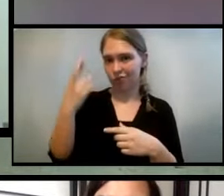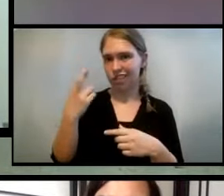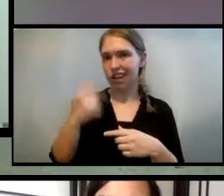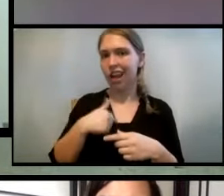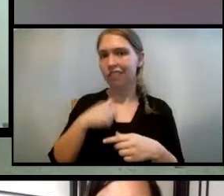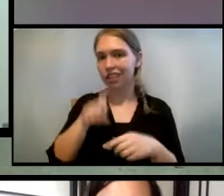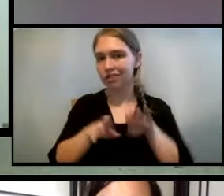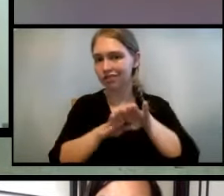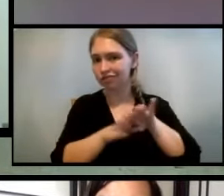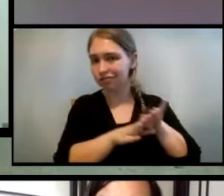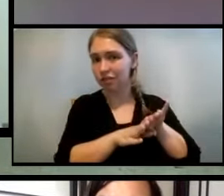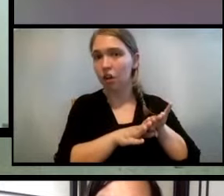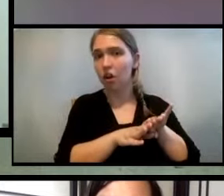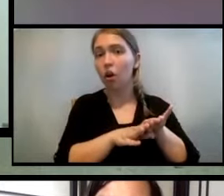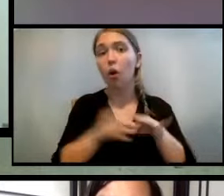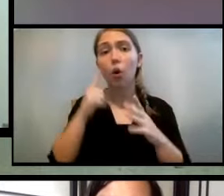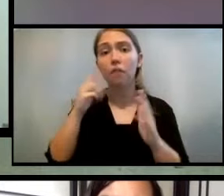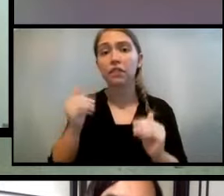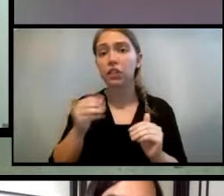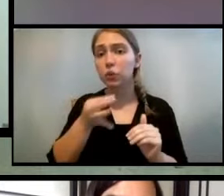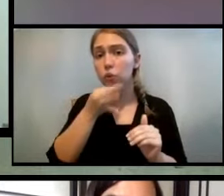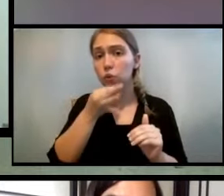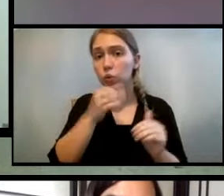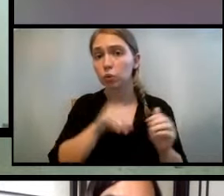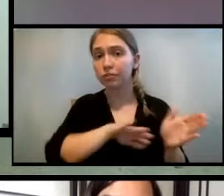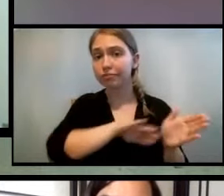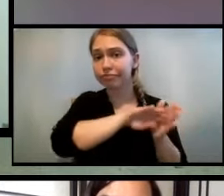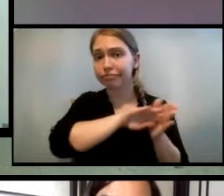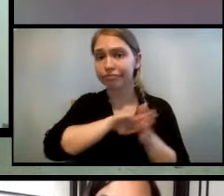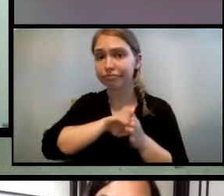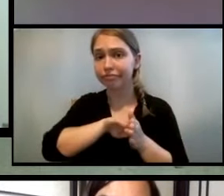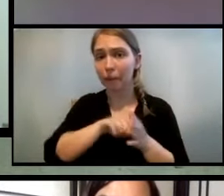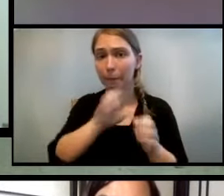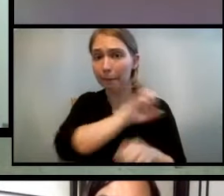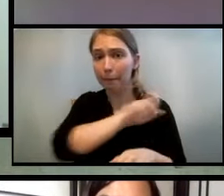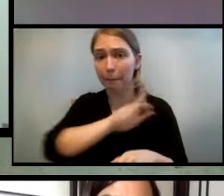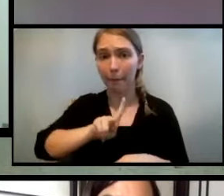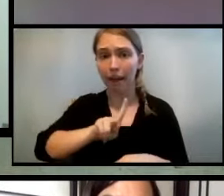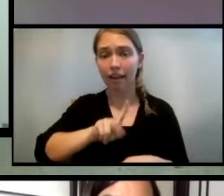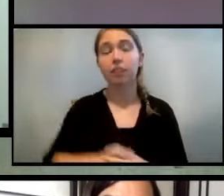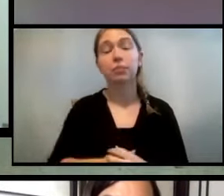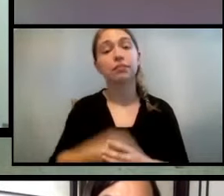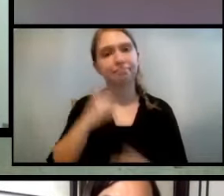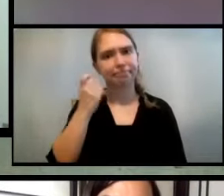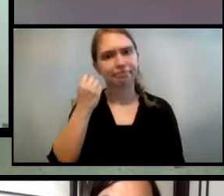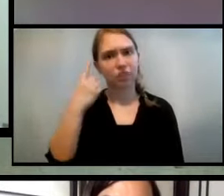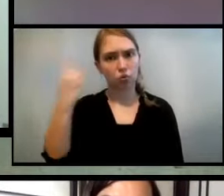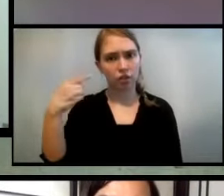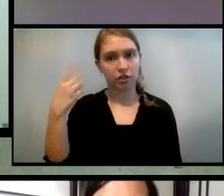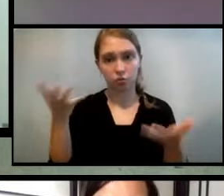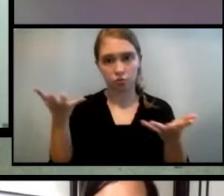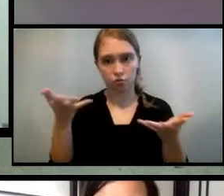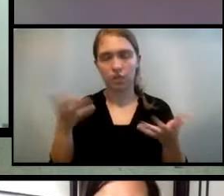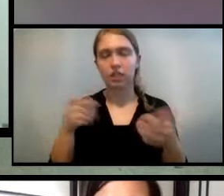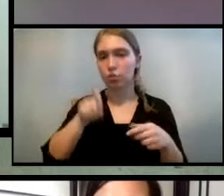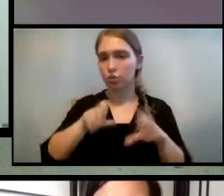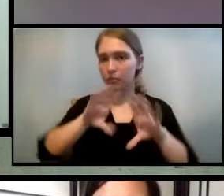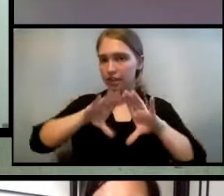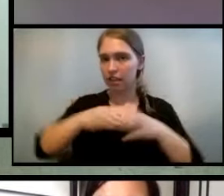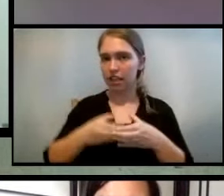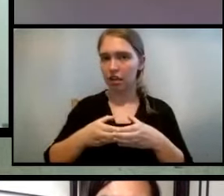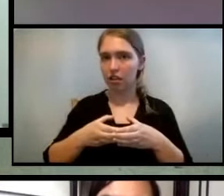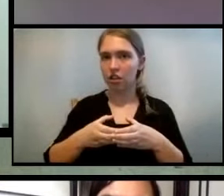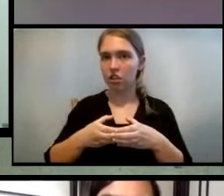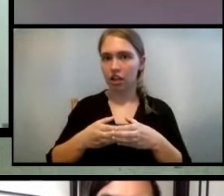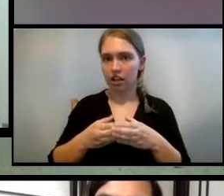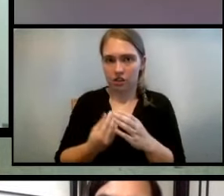it soon. You know, the crazy thing, it was supposed to be an anthology of emerging writers.